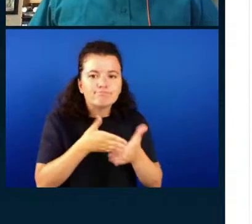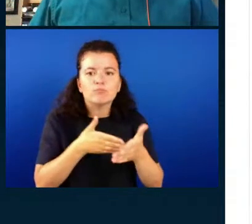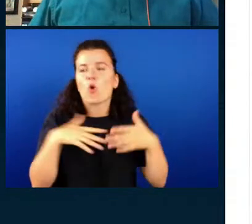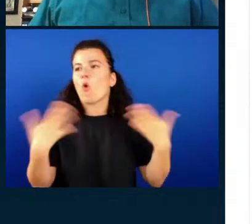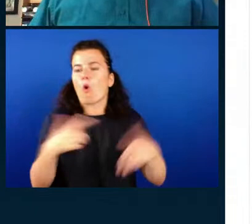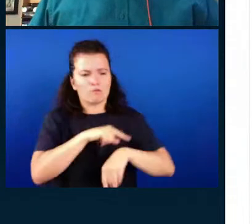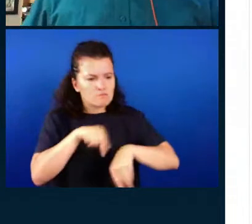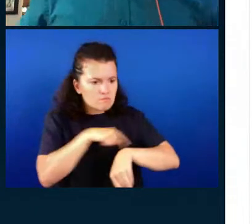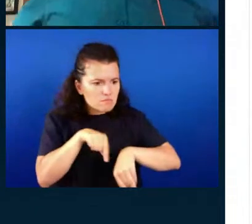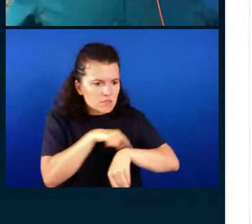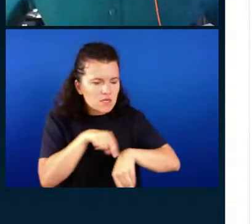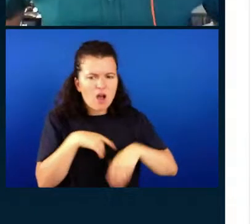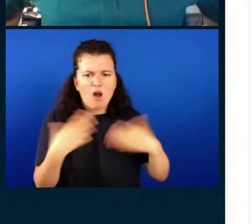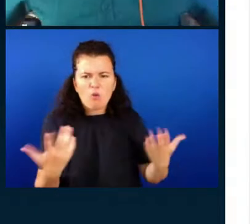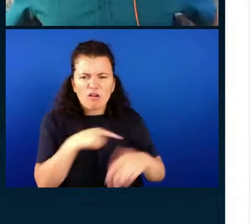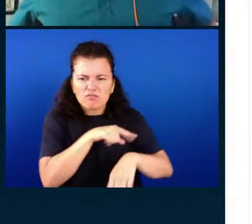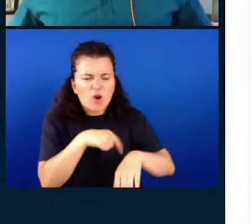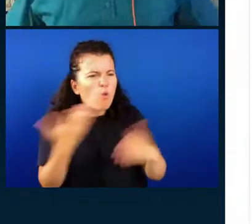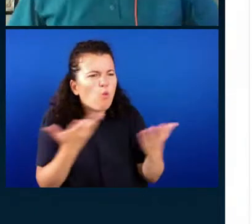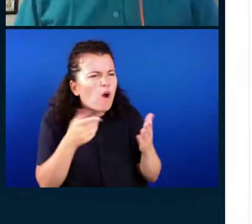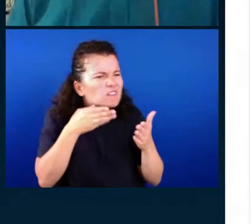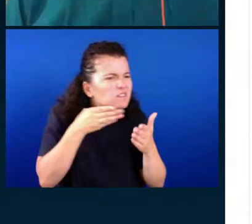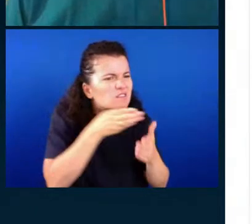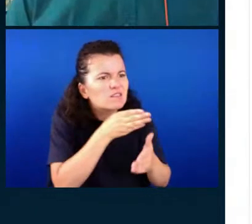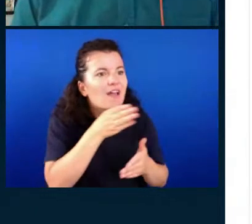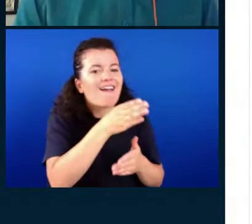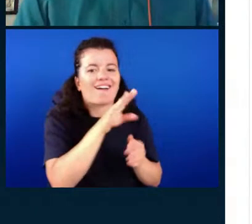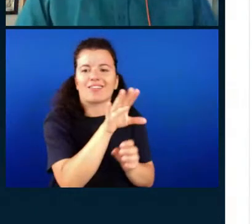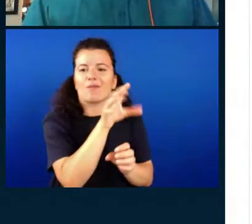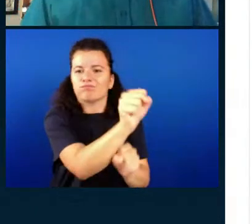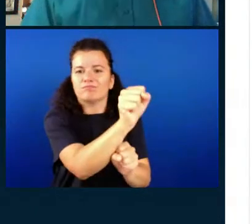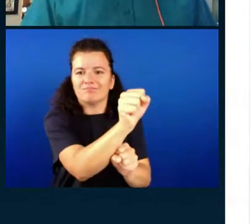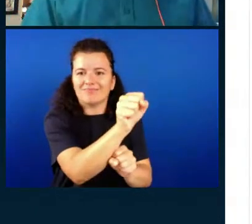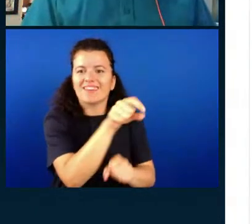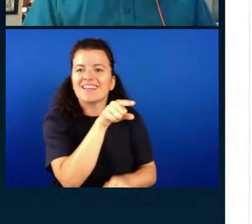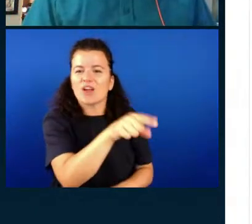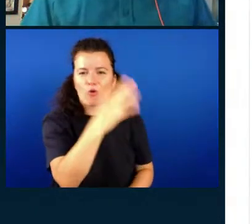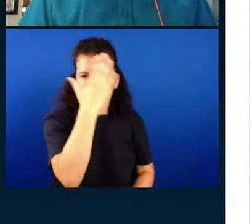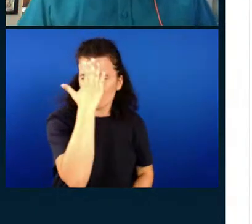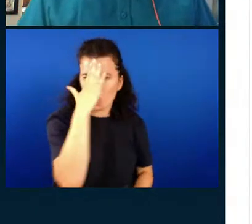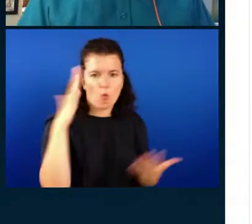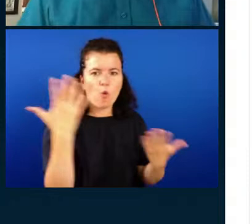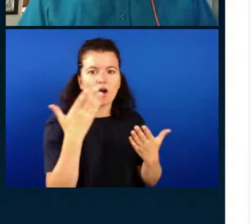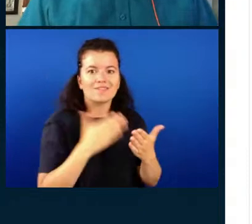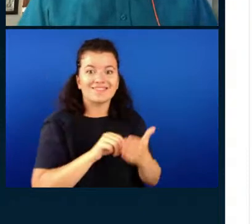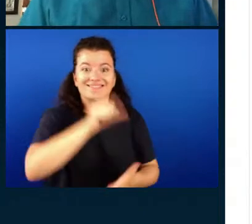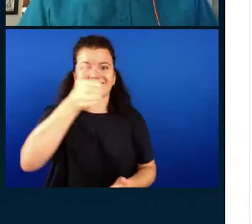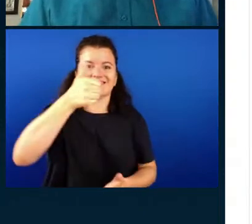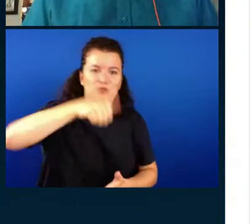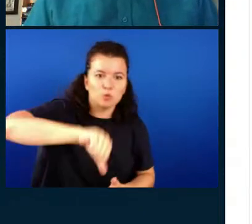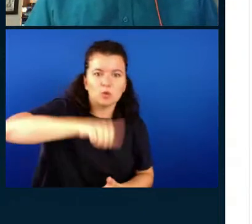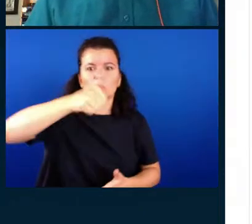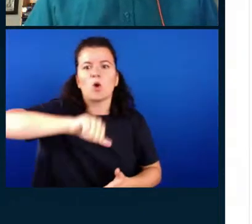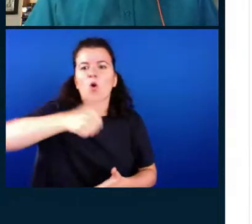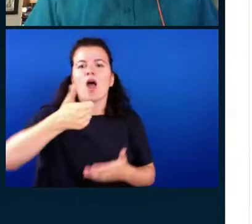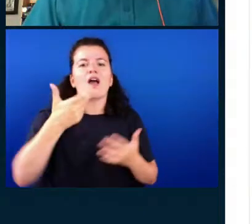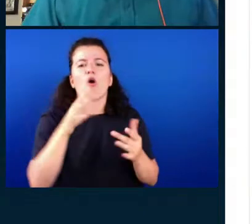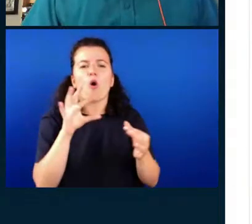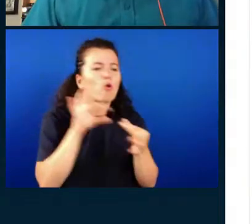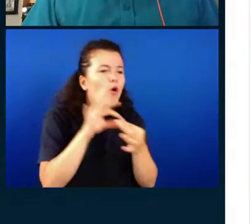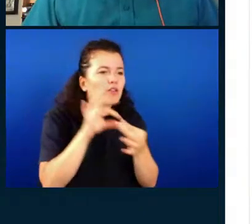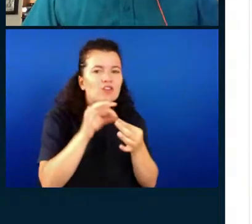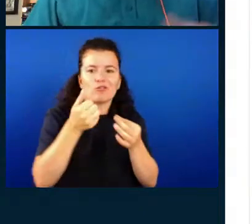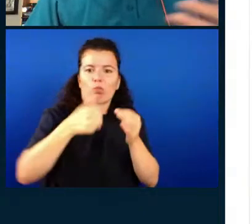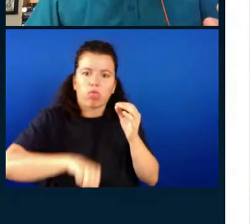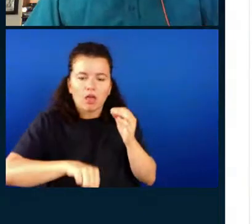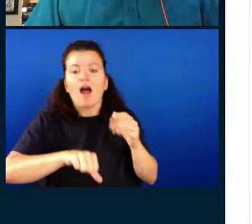while, what's taking all that time, or if something went wrong, what thing went wrong, which connection failed.